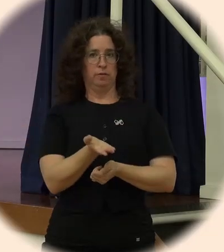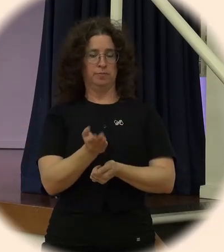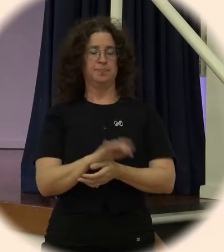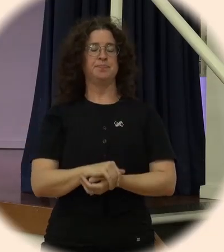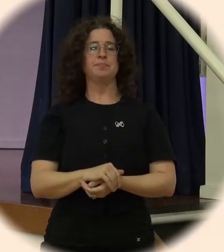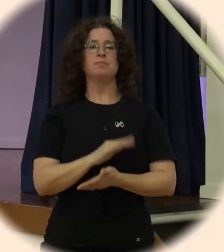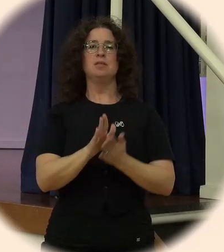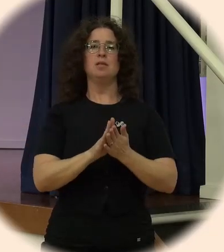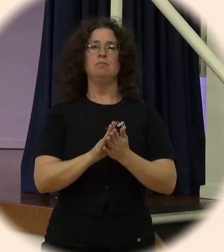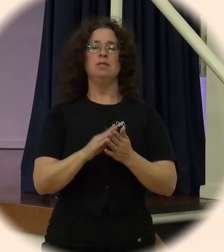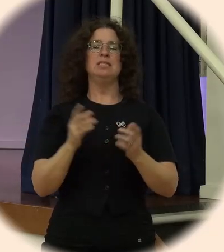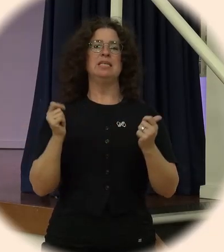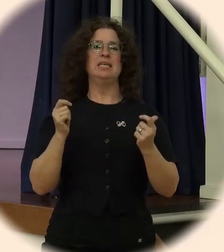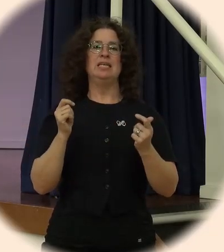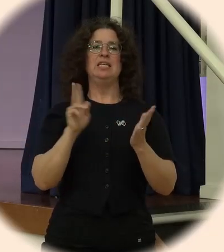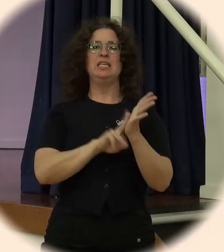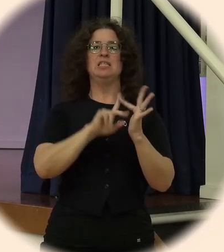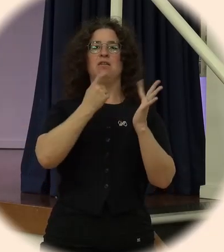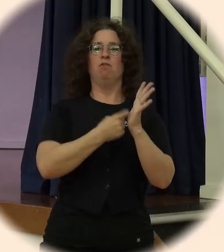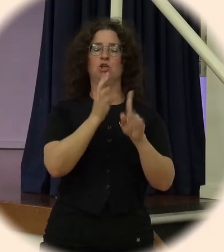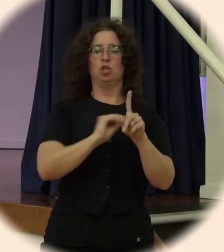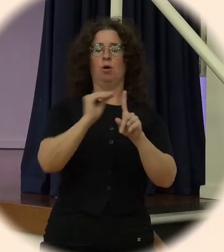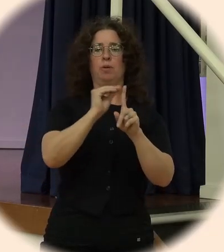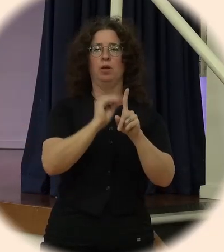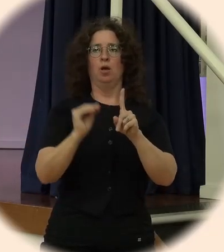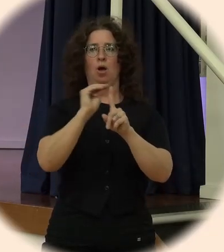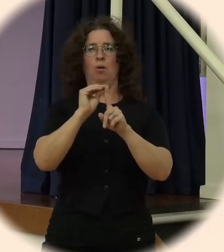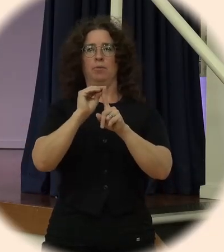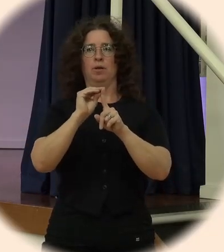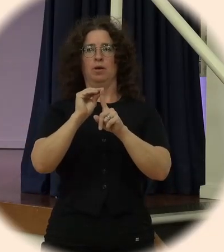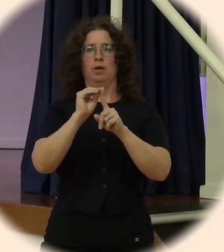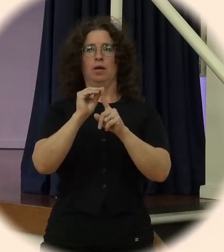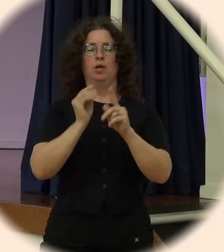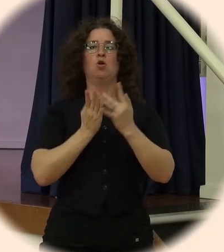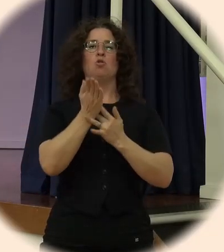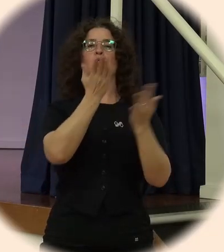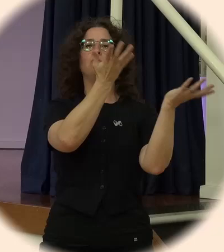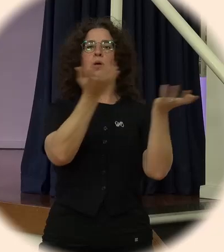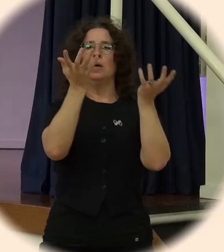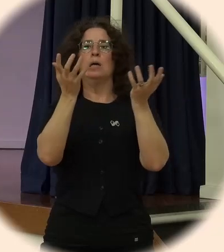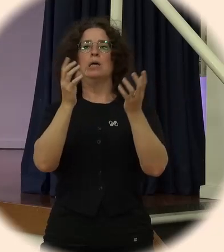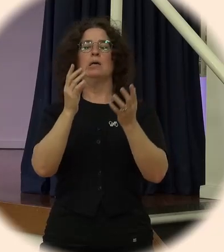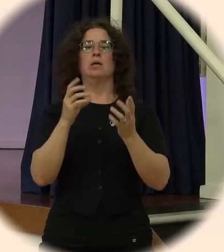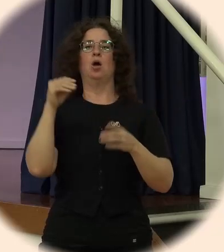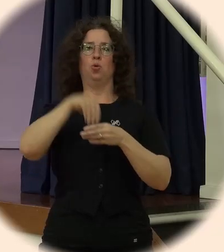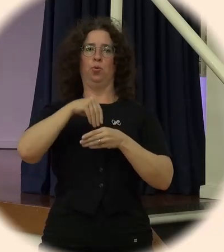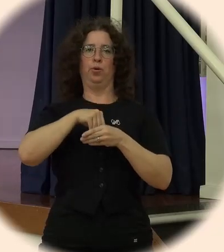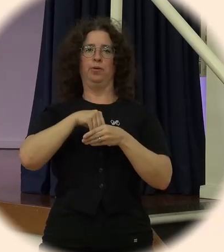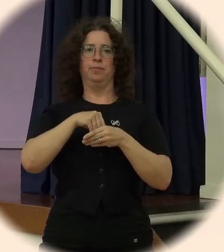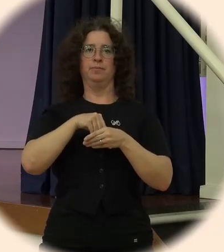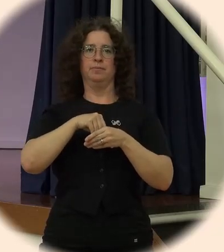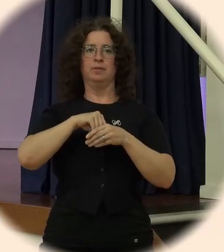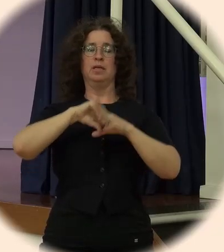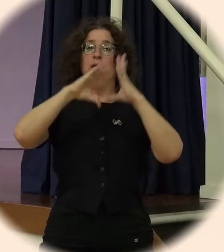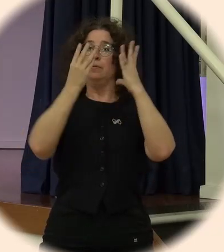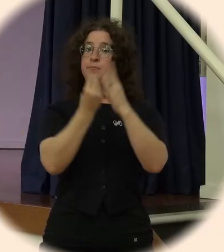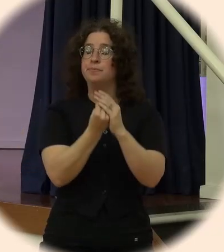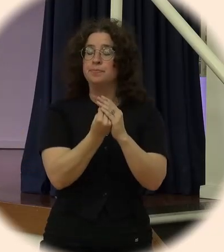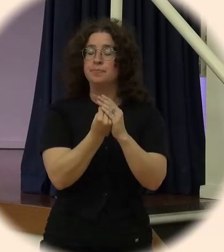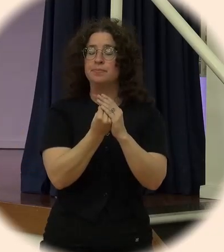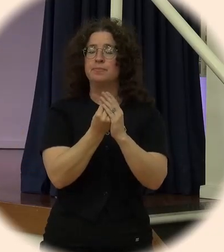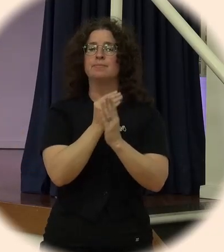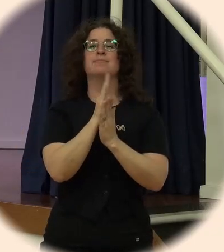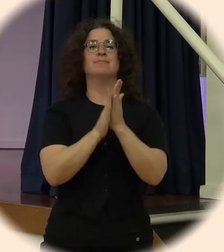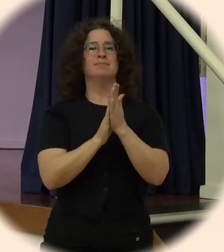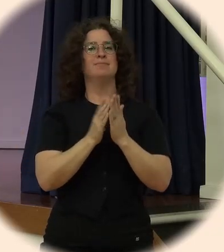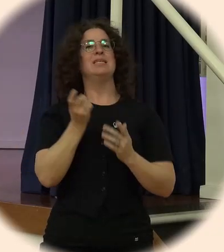distribute, version, and update assets globally through Unity's cloud content delivery. Together, these tools make it easier to manage where and